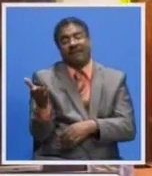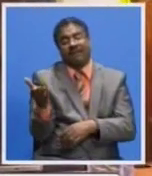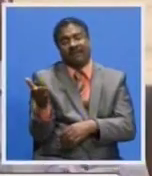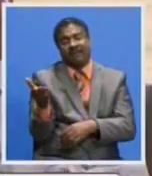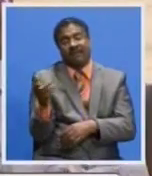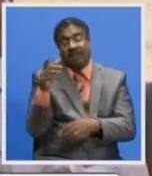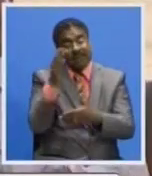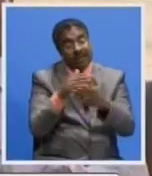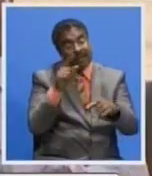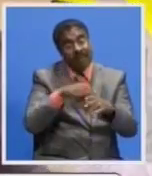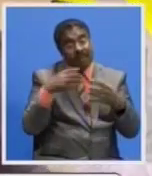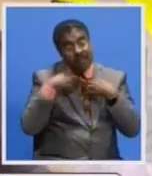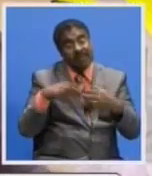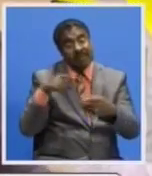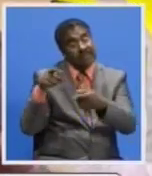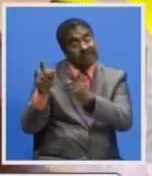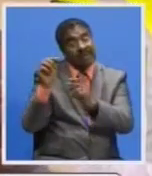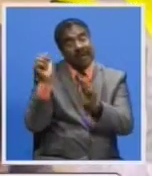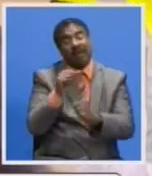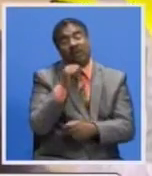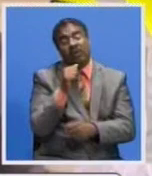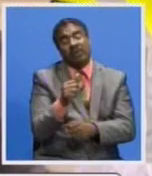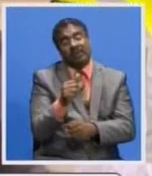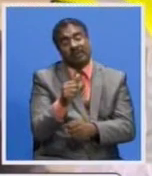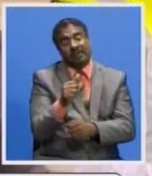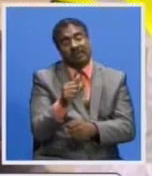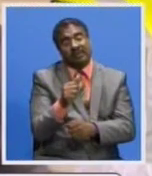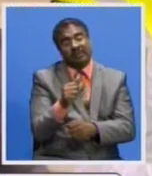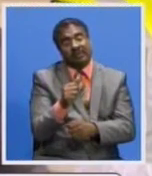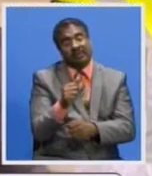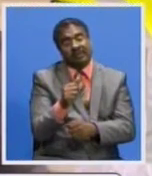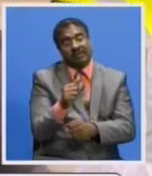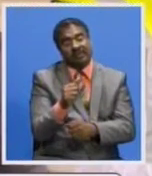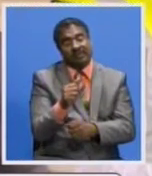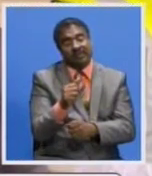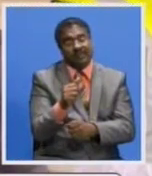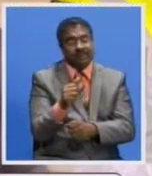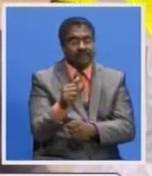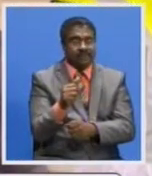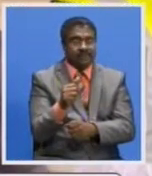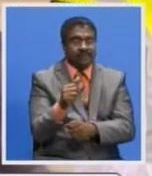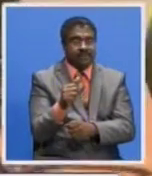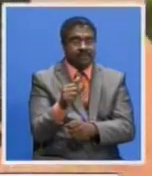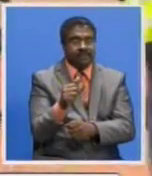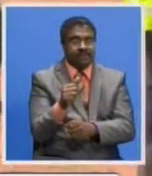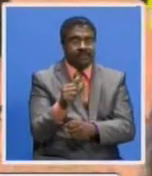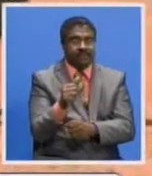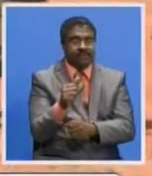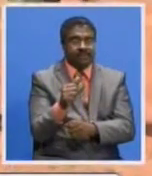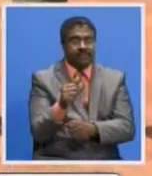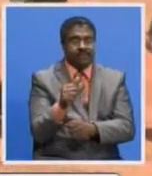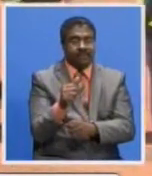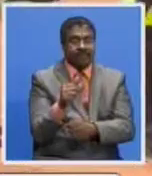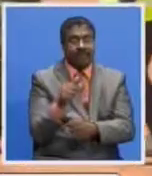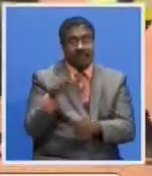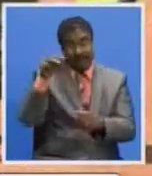recovered. So it's actually quite dangerous. That's why, in conjunction with it, we agreed to move in that way. Later,